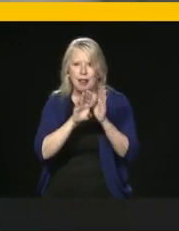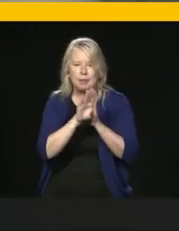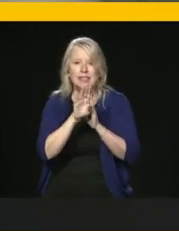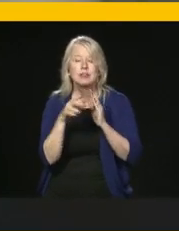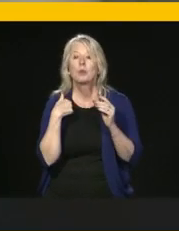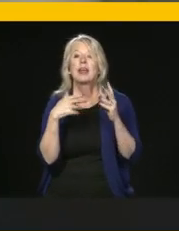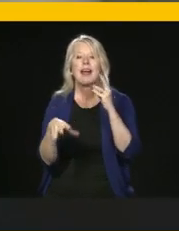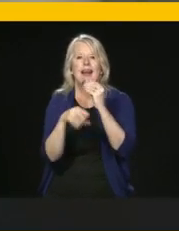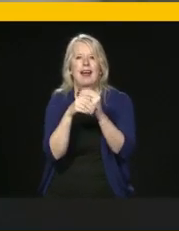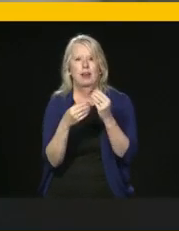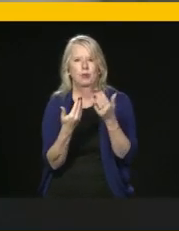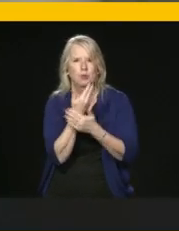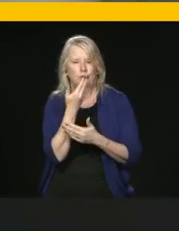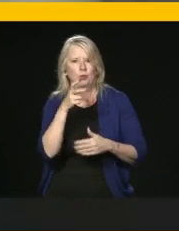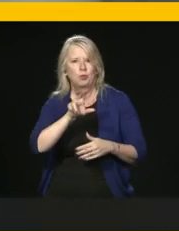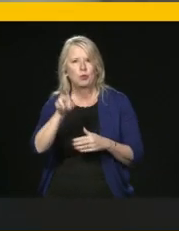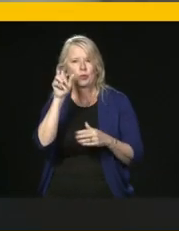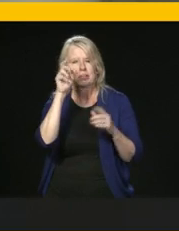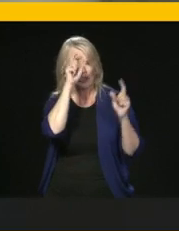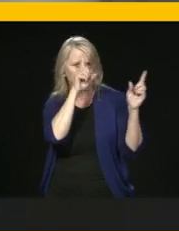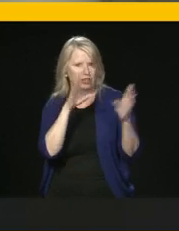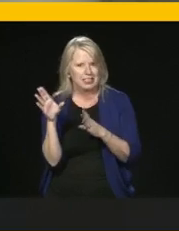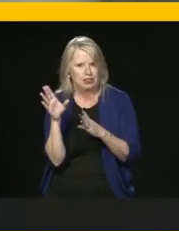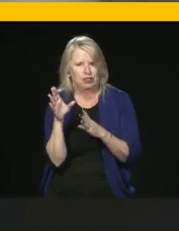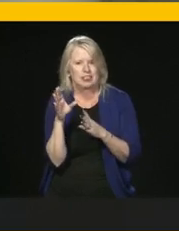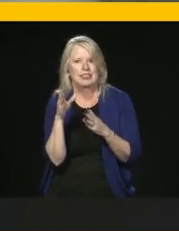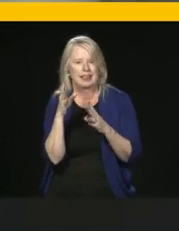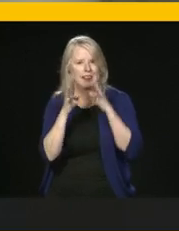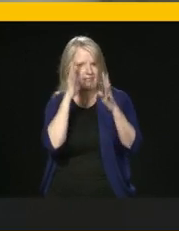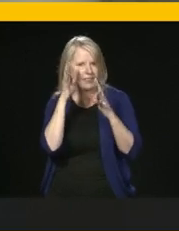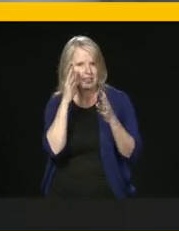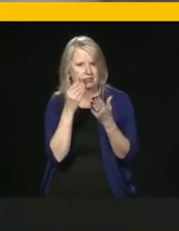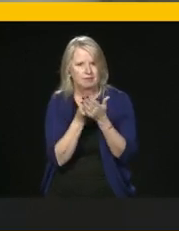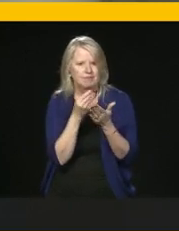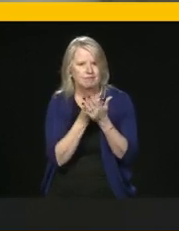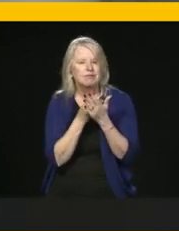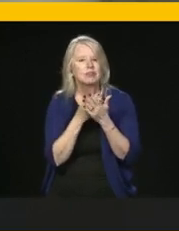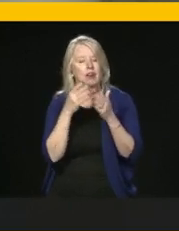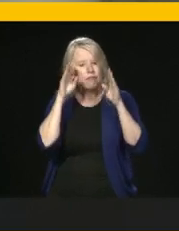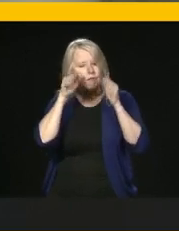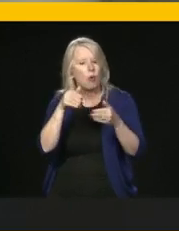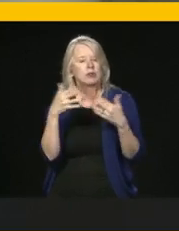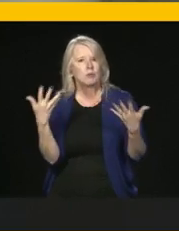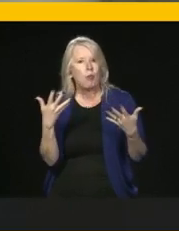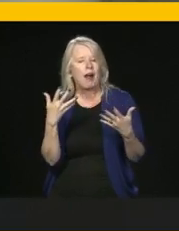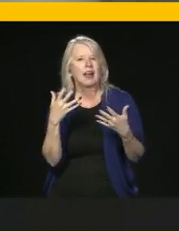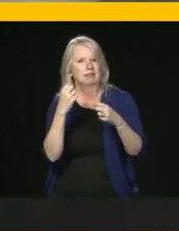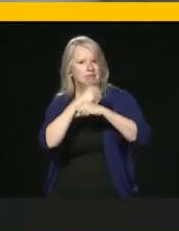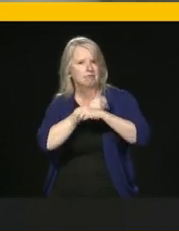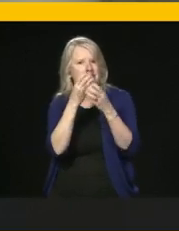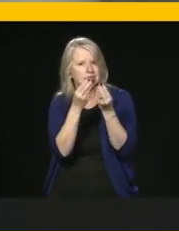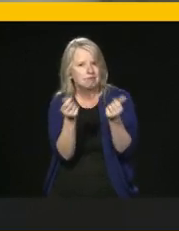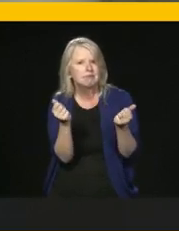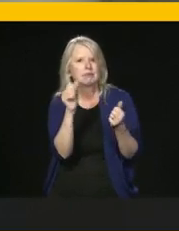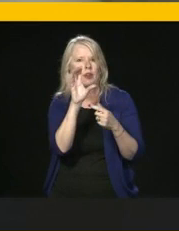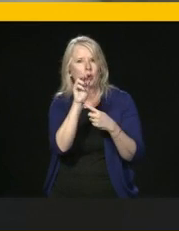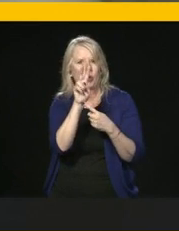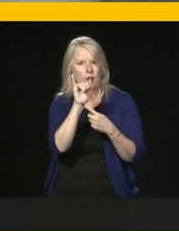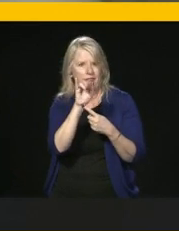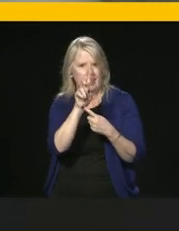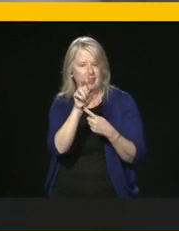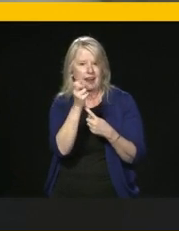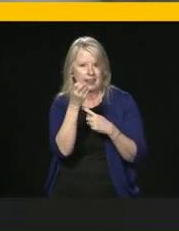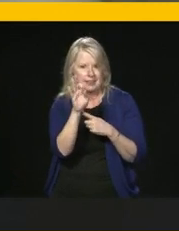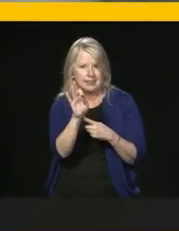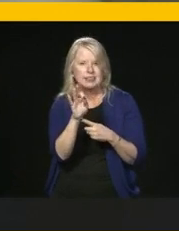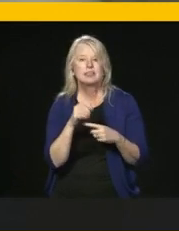Fund to be focused on the fight against COVID-19. And we've topped that fund by $192 million to ensure resources